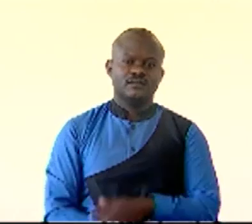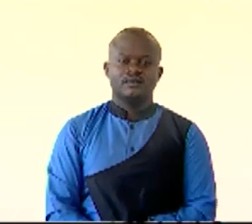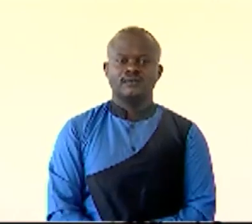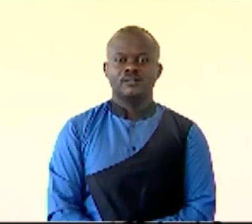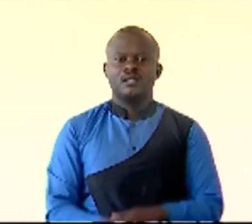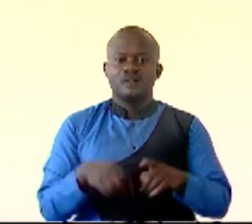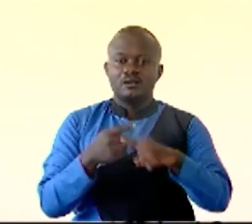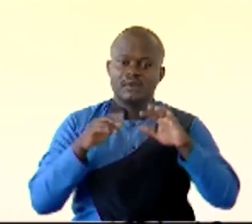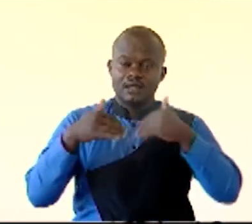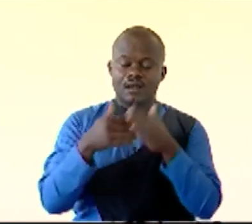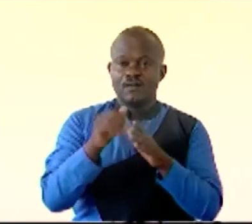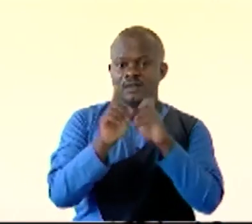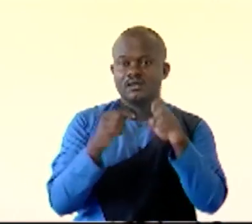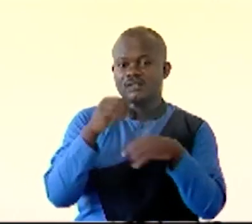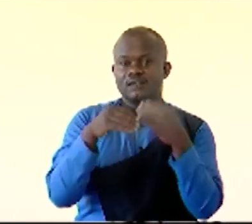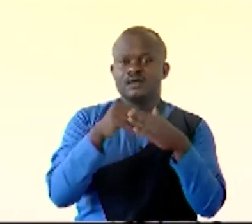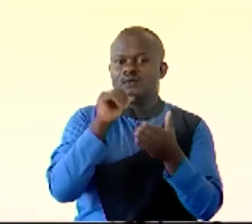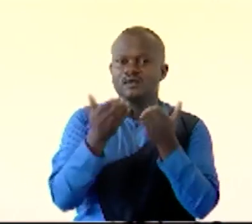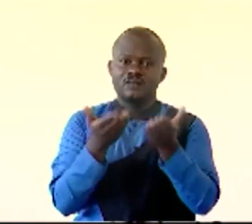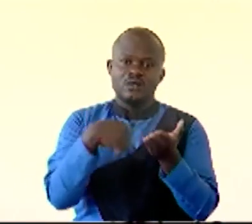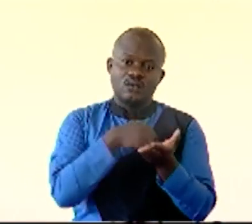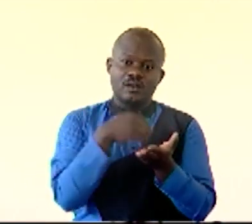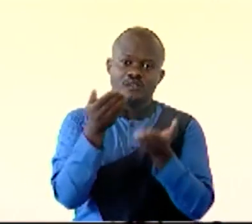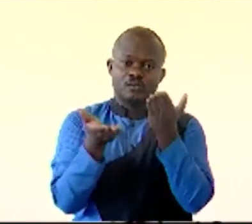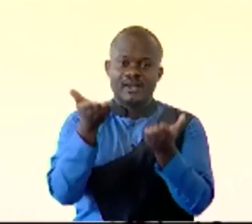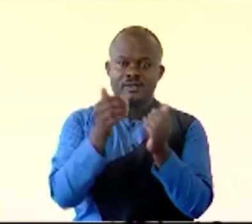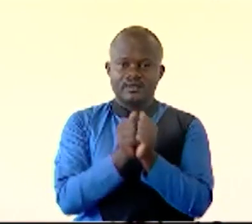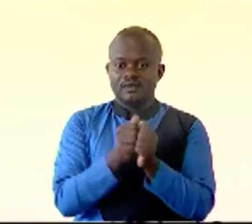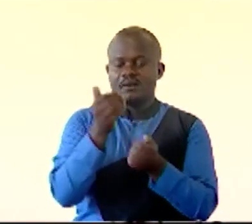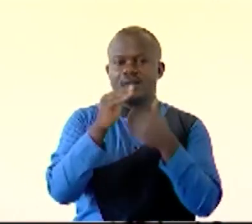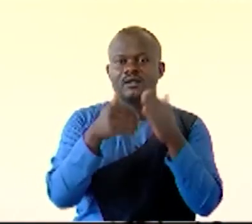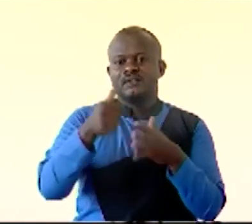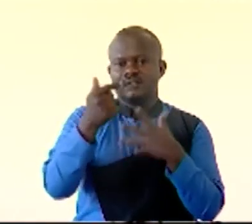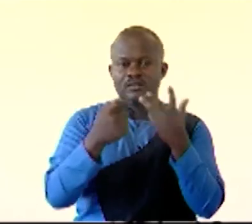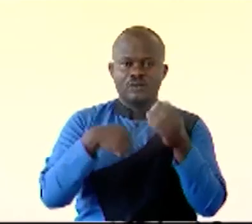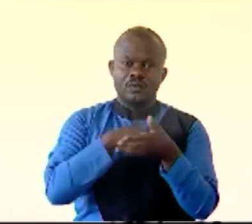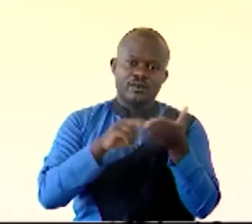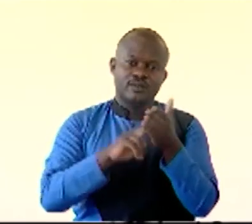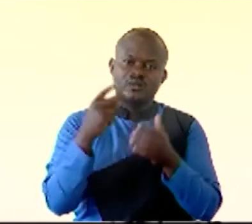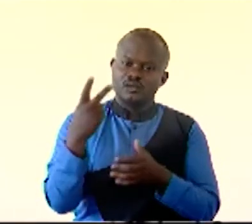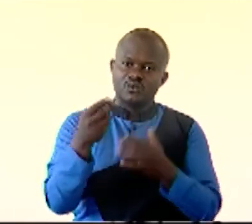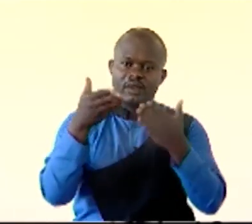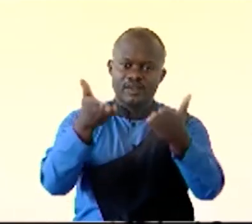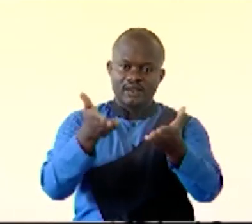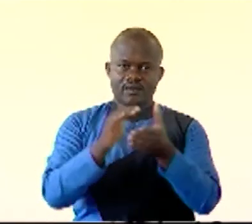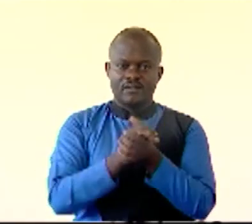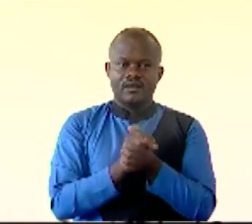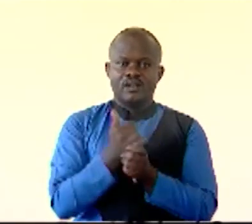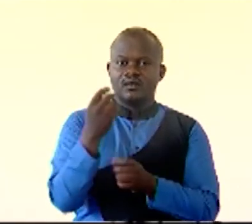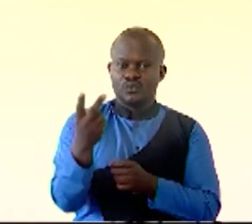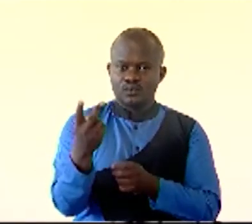But our equation here is not balanced, so we have to balance it. Balancing this one, we use 2 here,